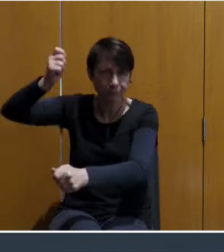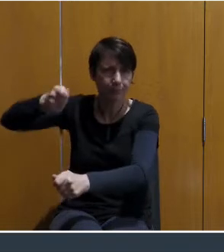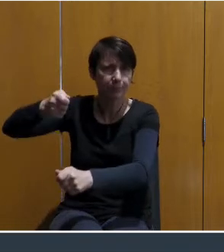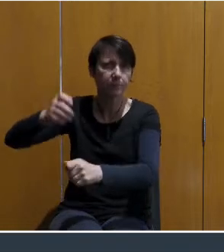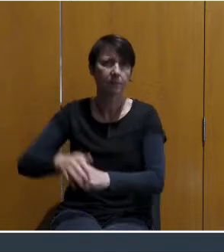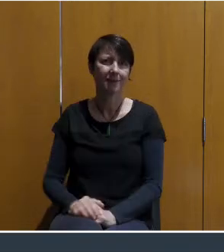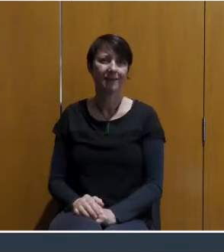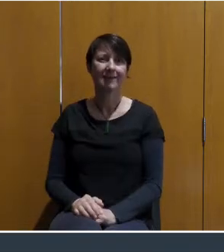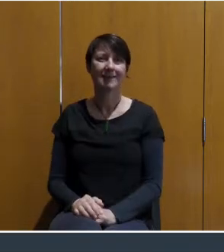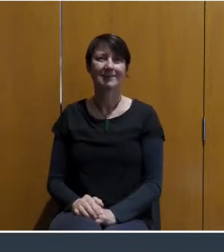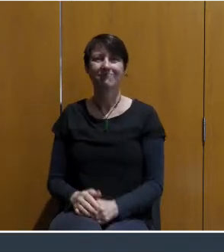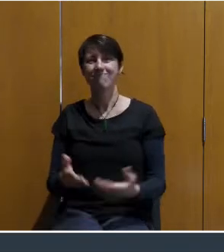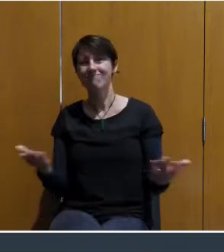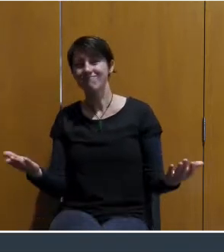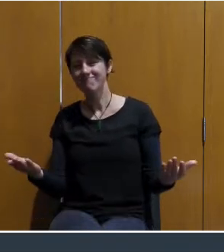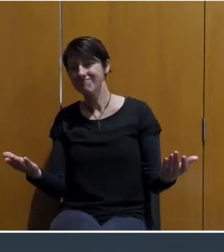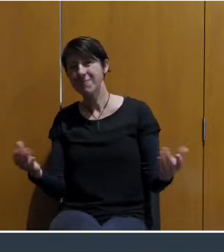Hasn't made much difference.